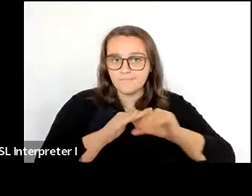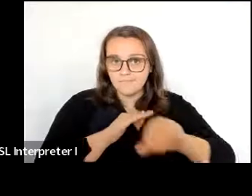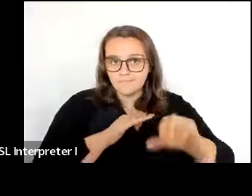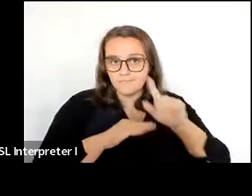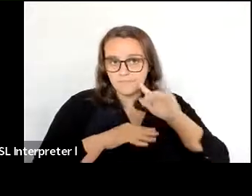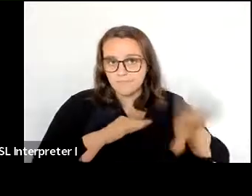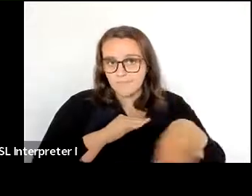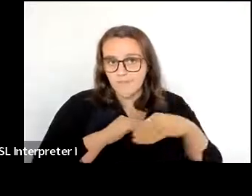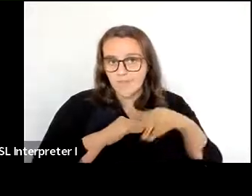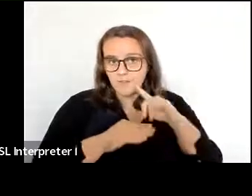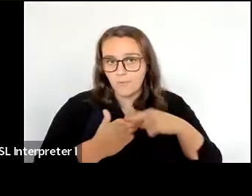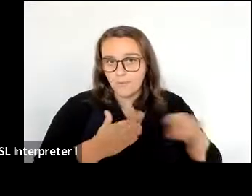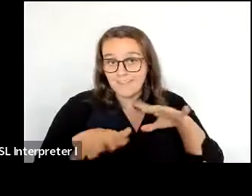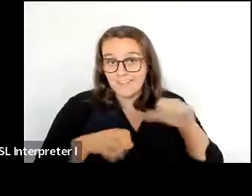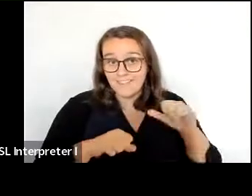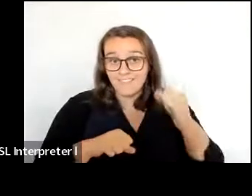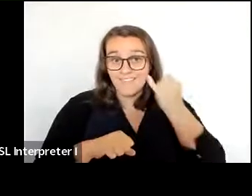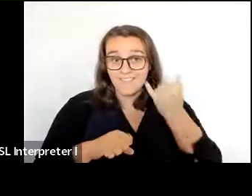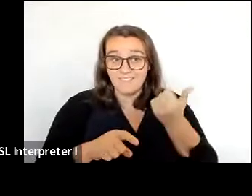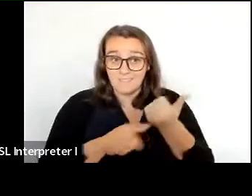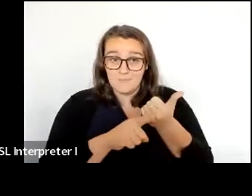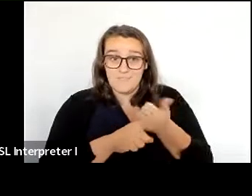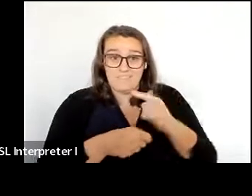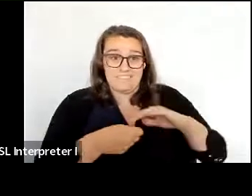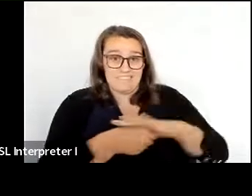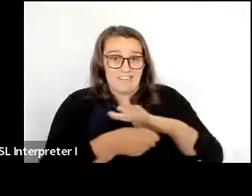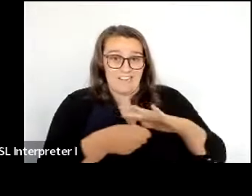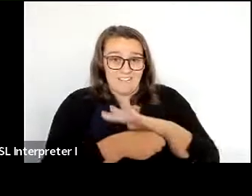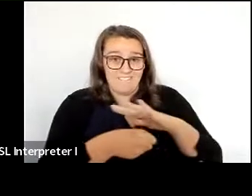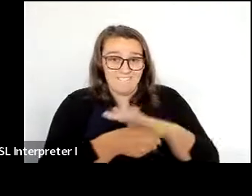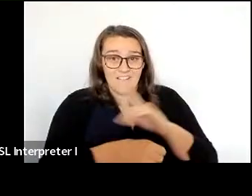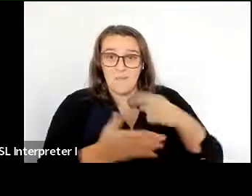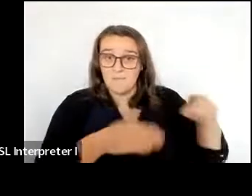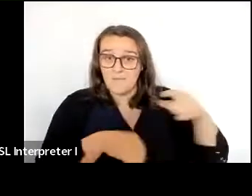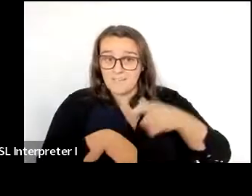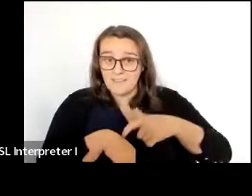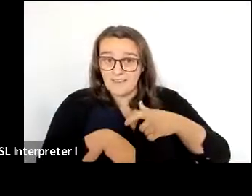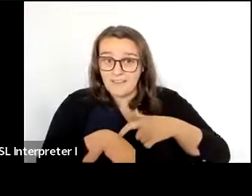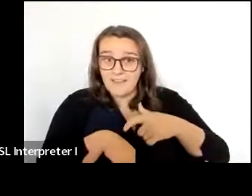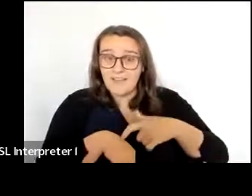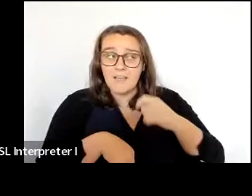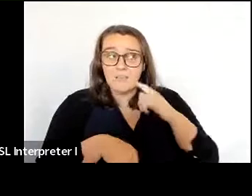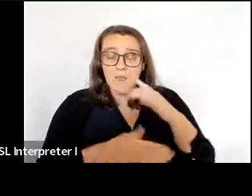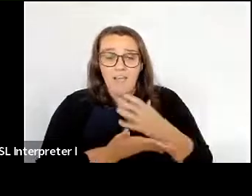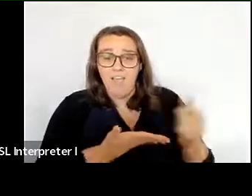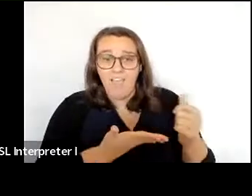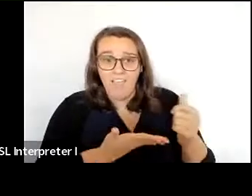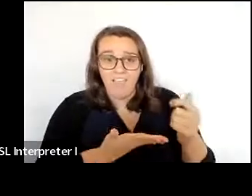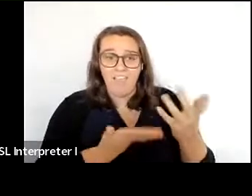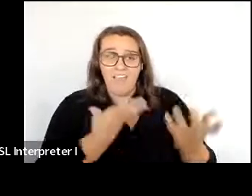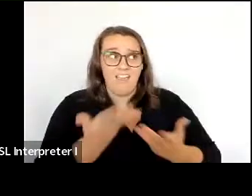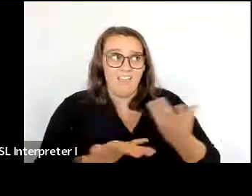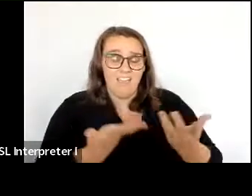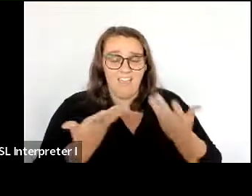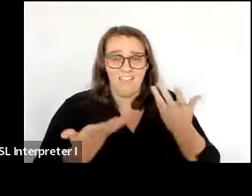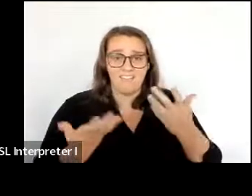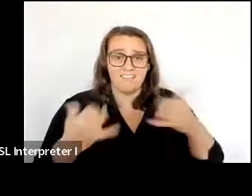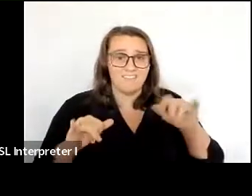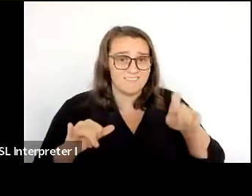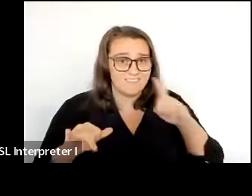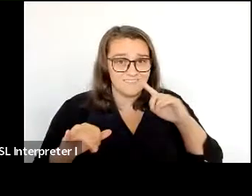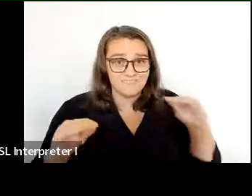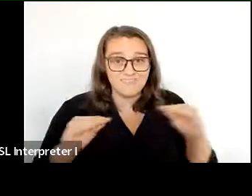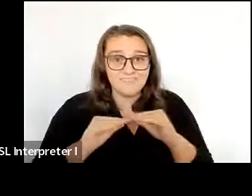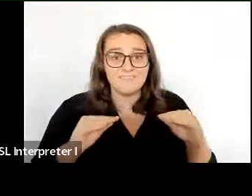extra paid leave if the employee doesn't have enough paid time available for their own or a family member's serious condition. This